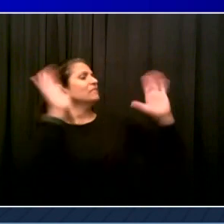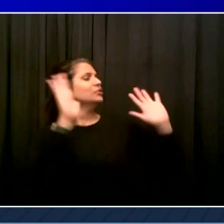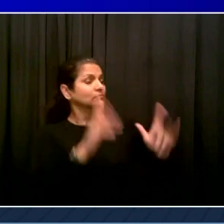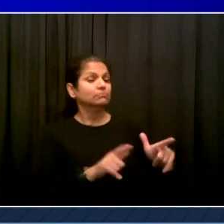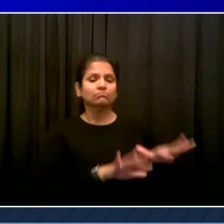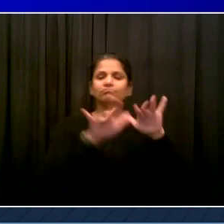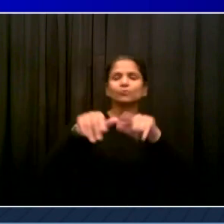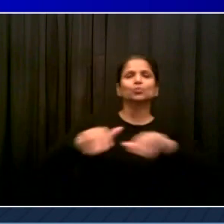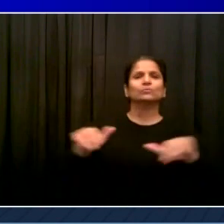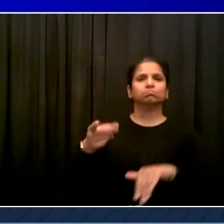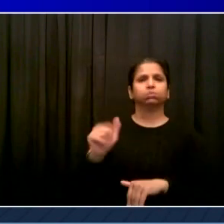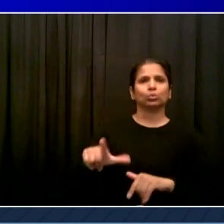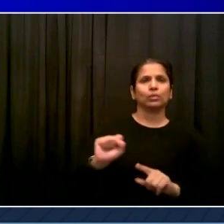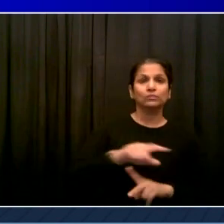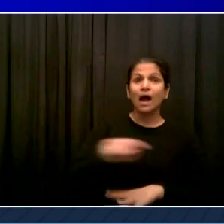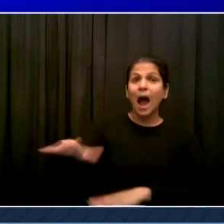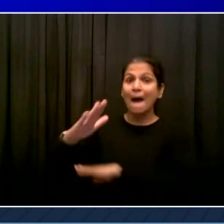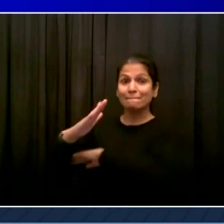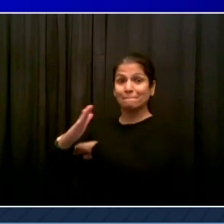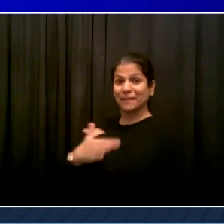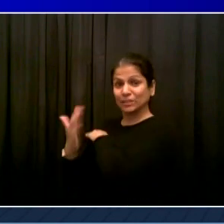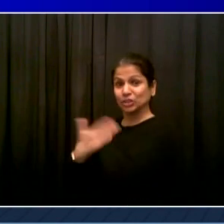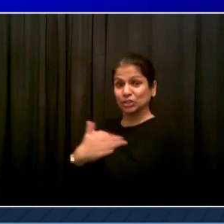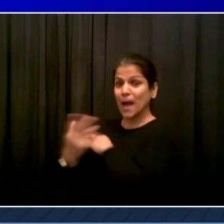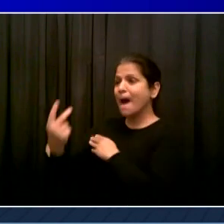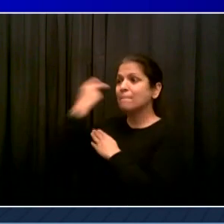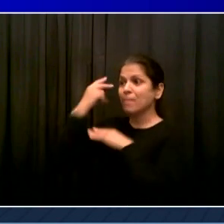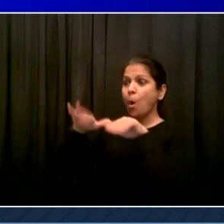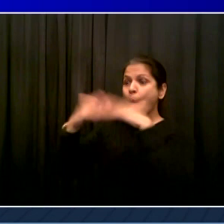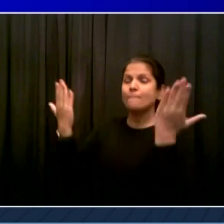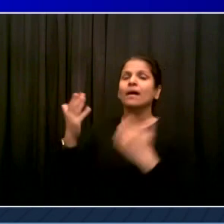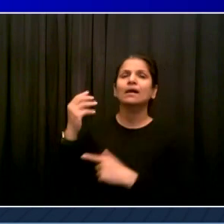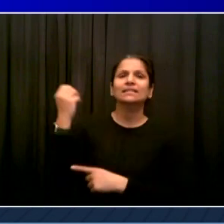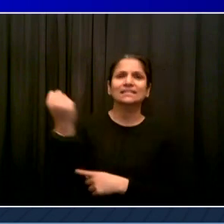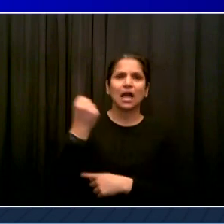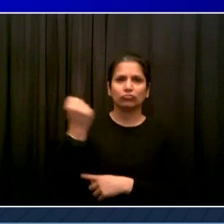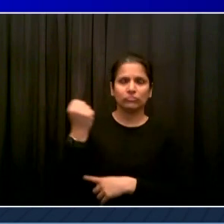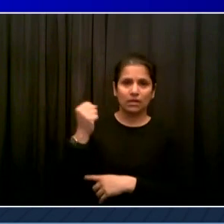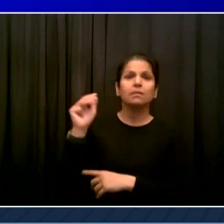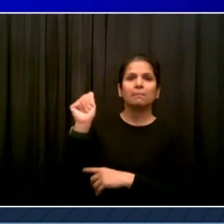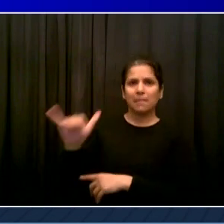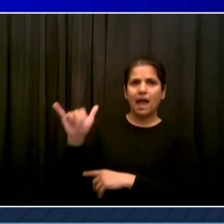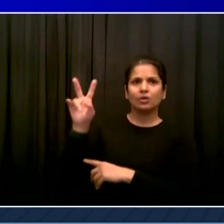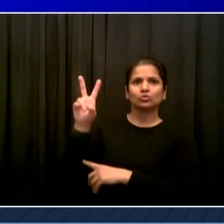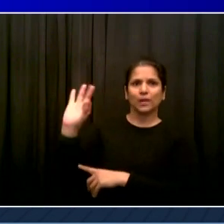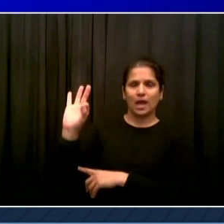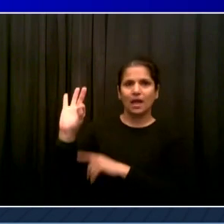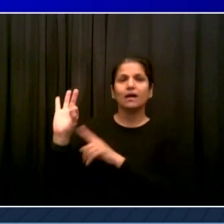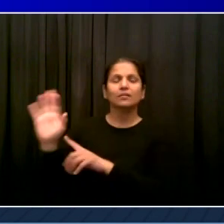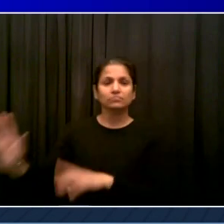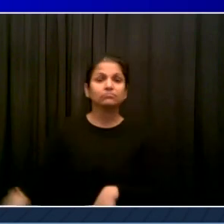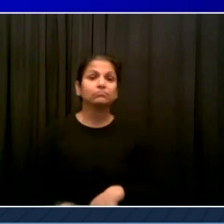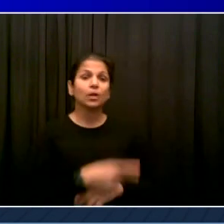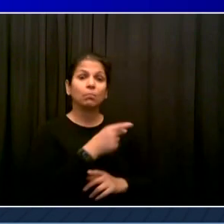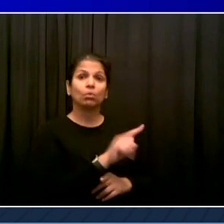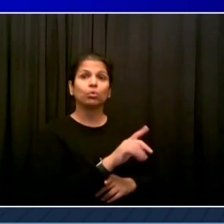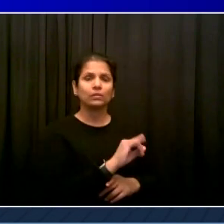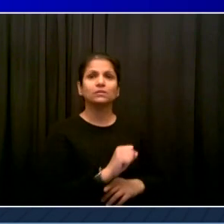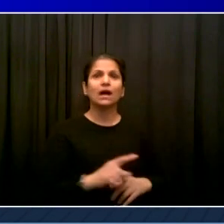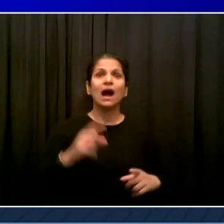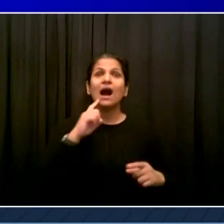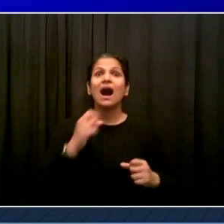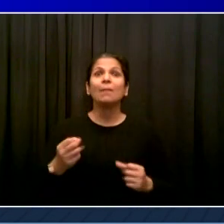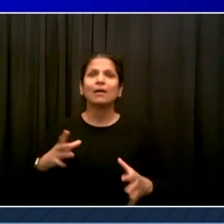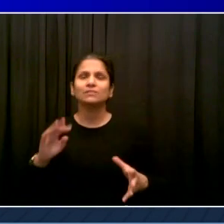5 of our outdoor pools are undergoing major rehab, so they will not be open, but the other 48 will be on time. We're